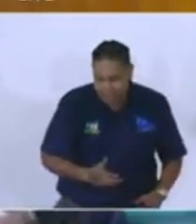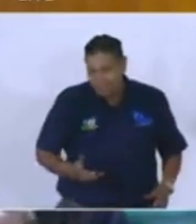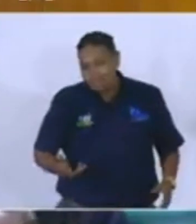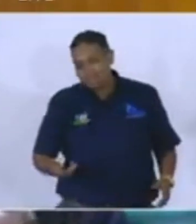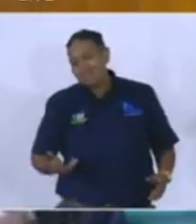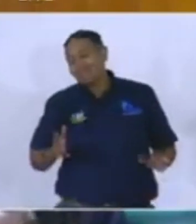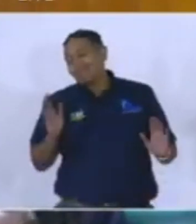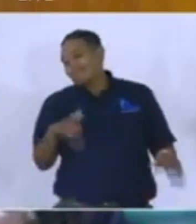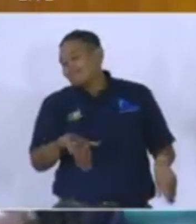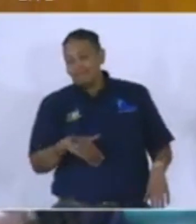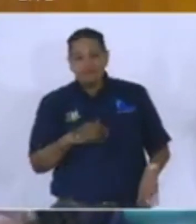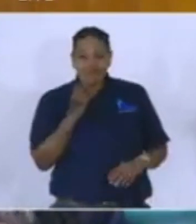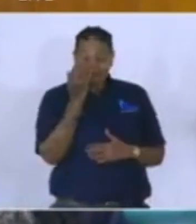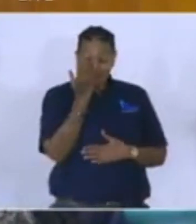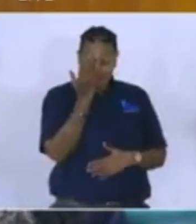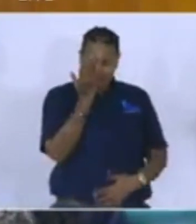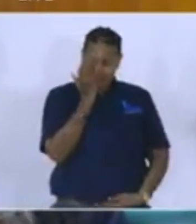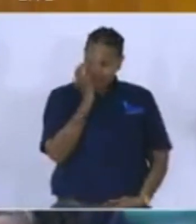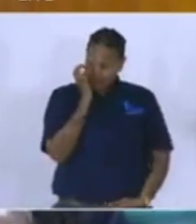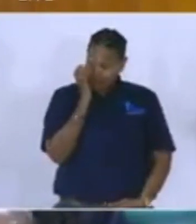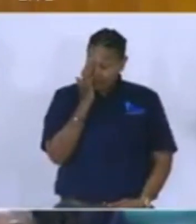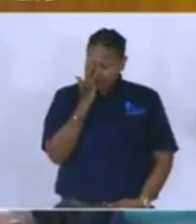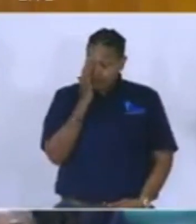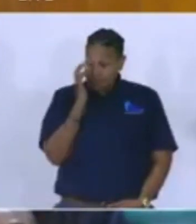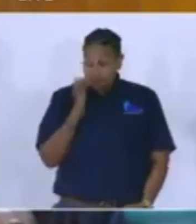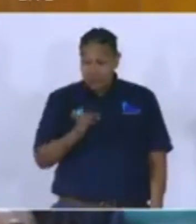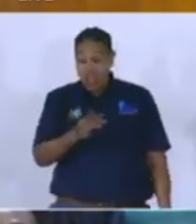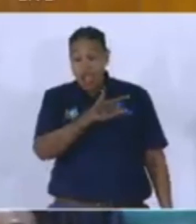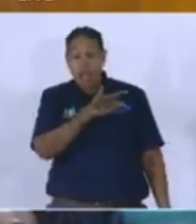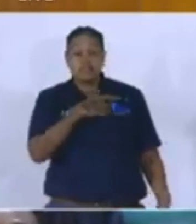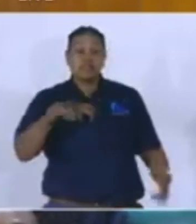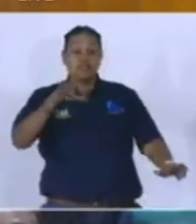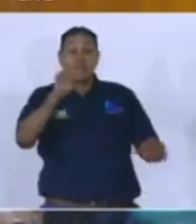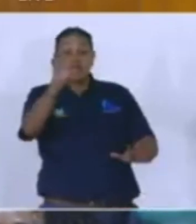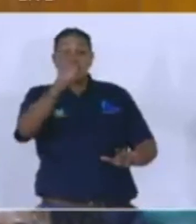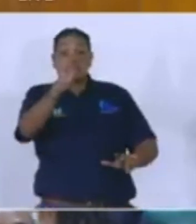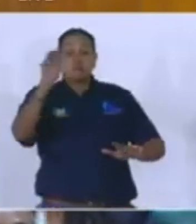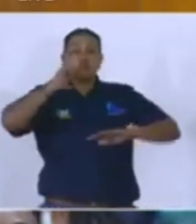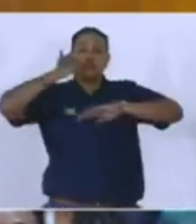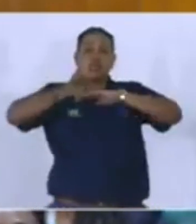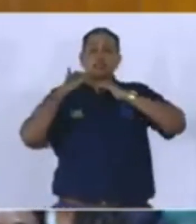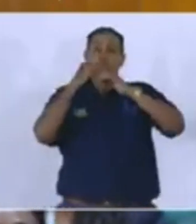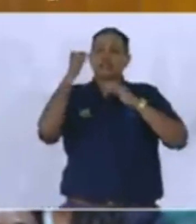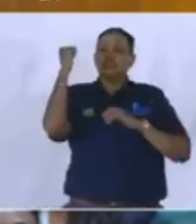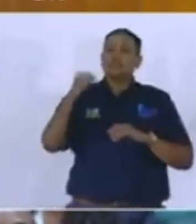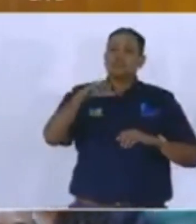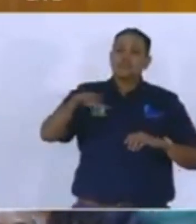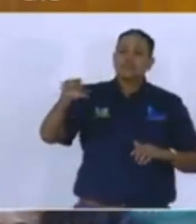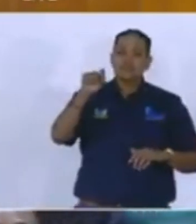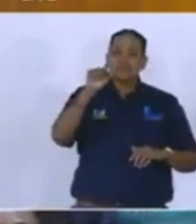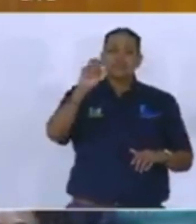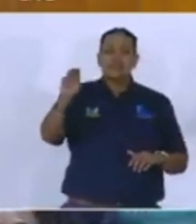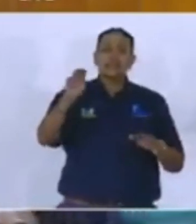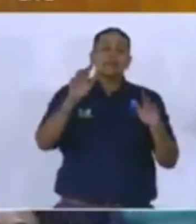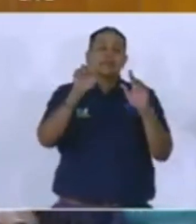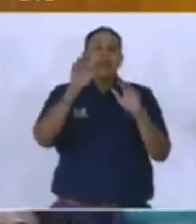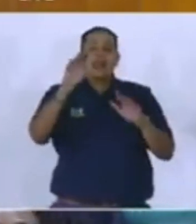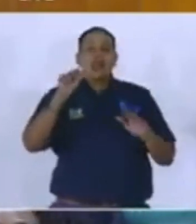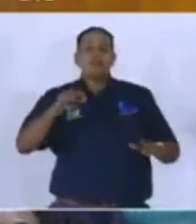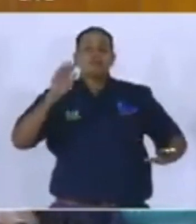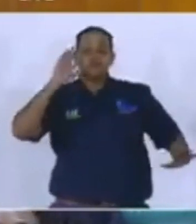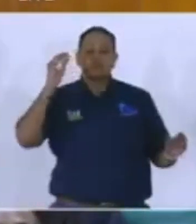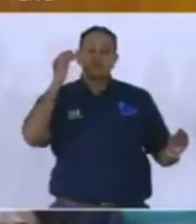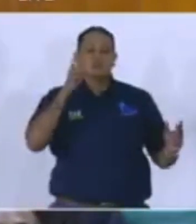So, Madam Speaker, HART is investing $400 million to establish state-of-the-art STEAM labs. So this